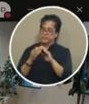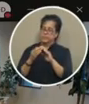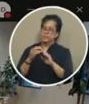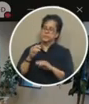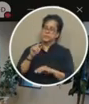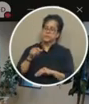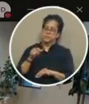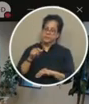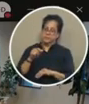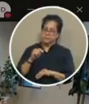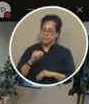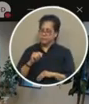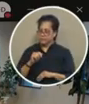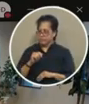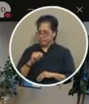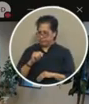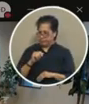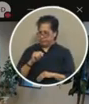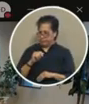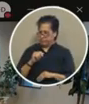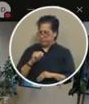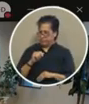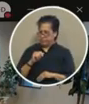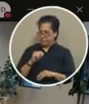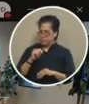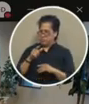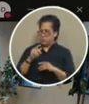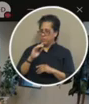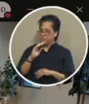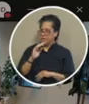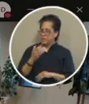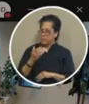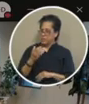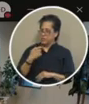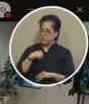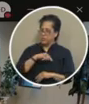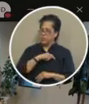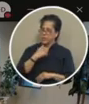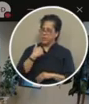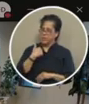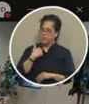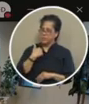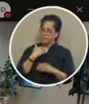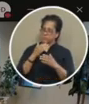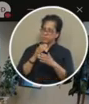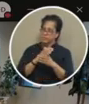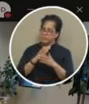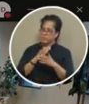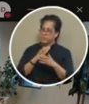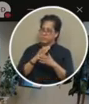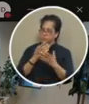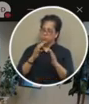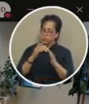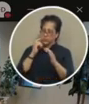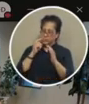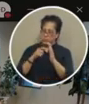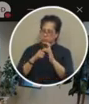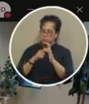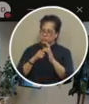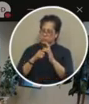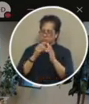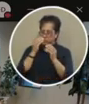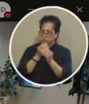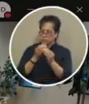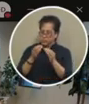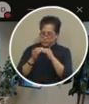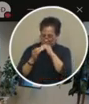that are renting out these people. Apparently, we have received notices to my